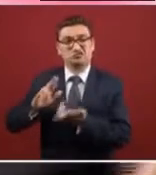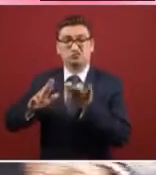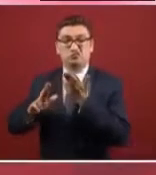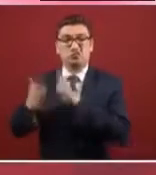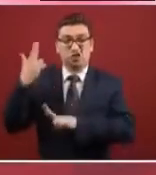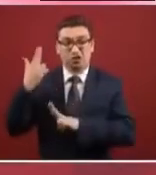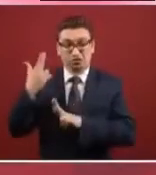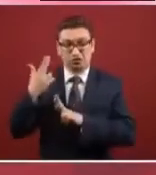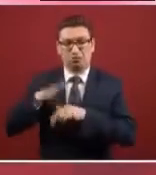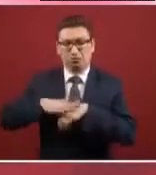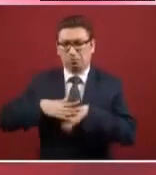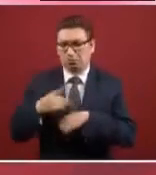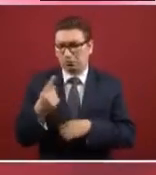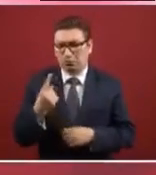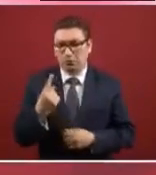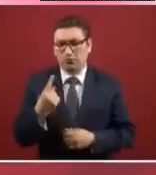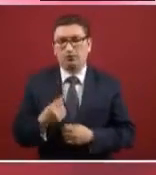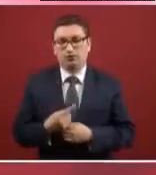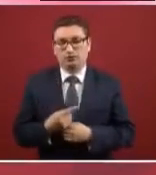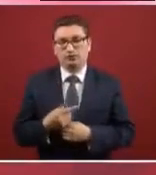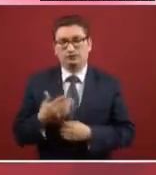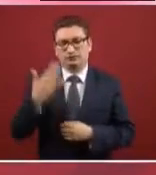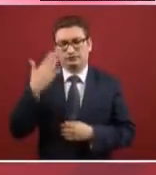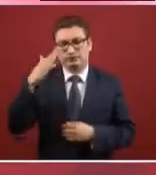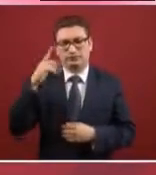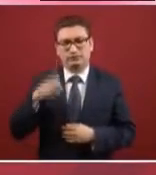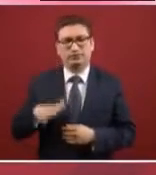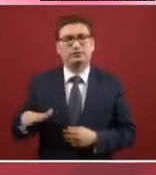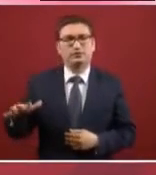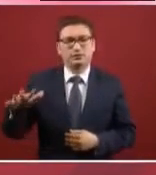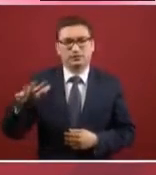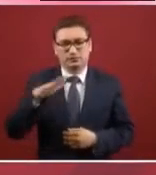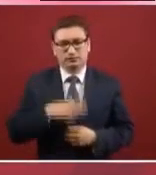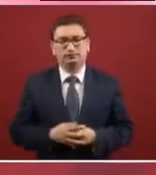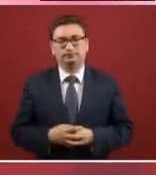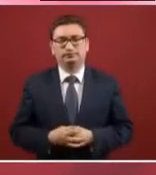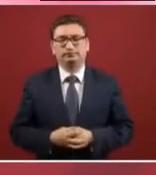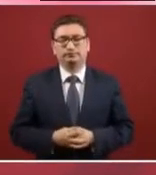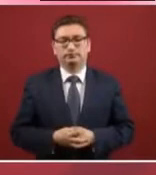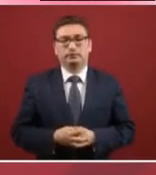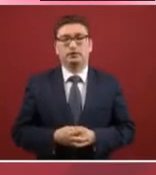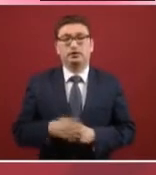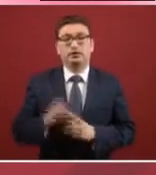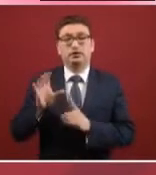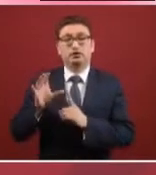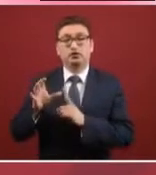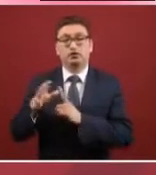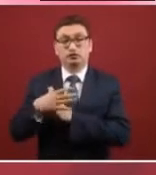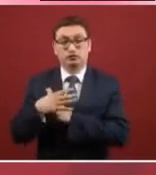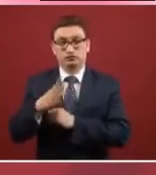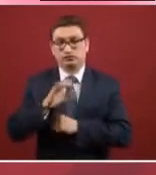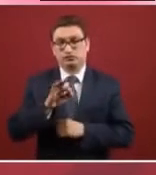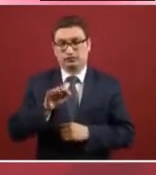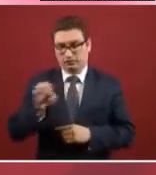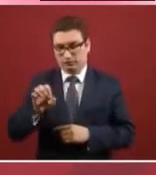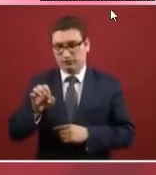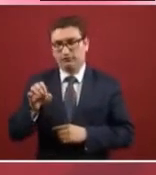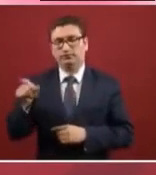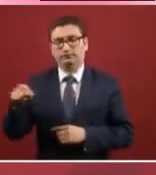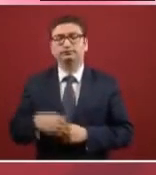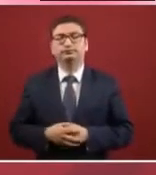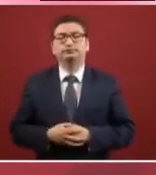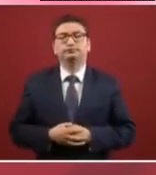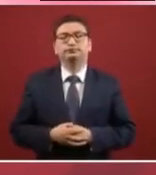a la federación y de manera la Comisión Federal de Electricidad because